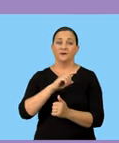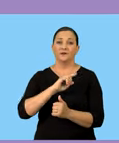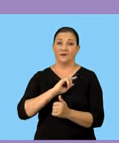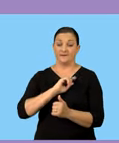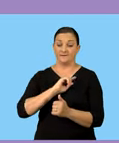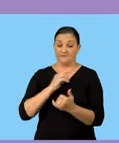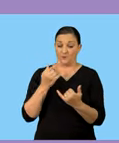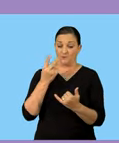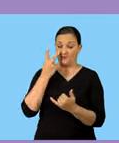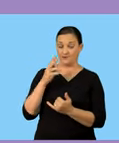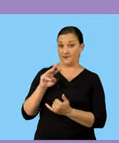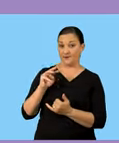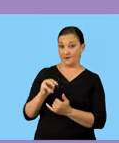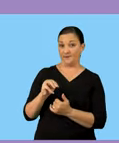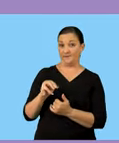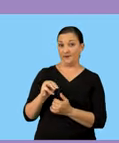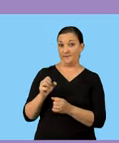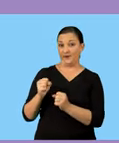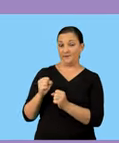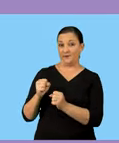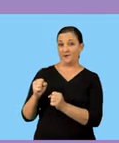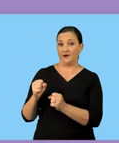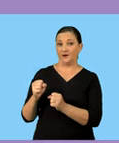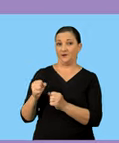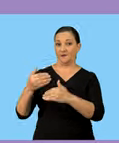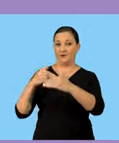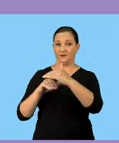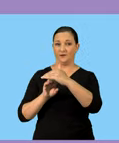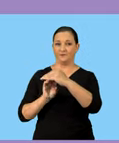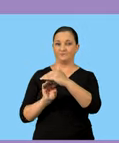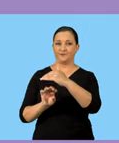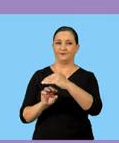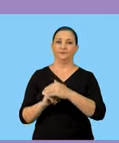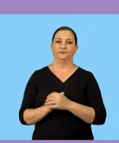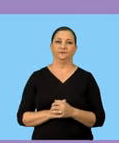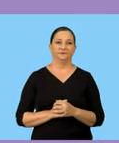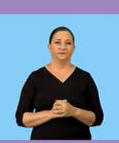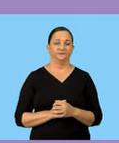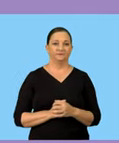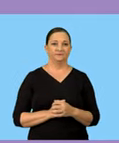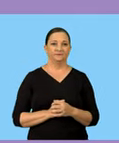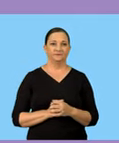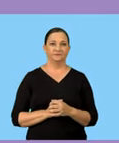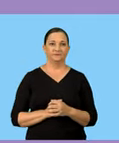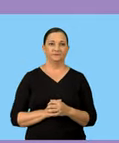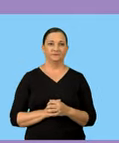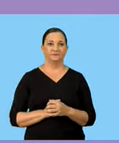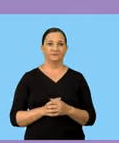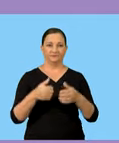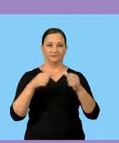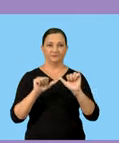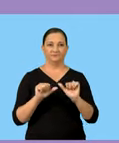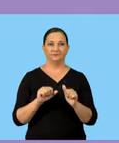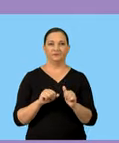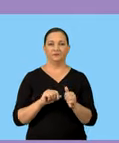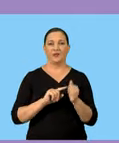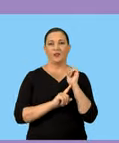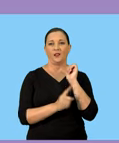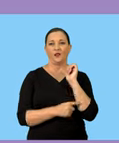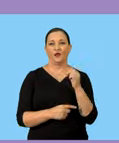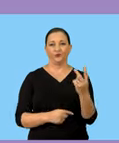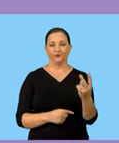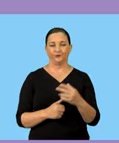a 12. And because the m is a denominator, we will keep it as a